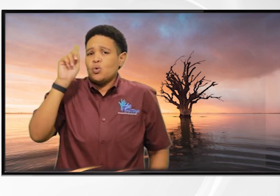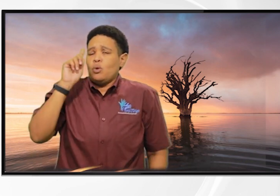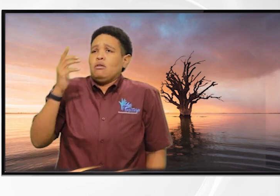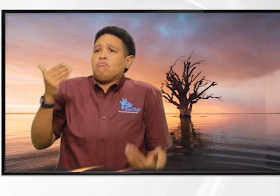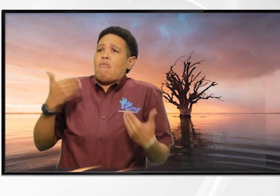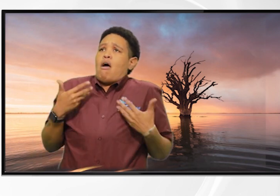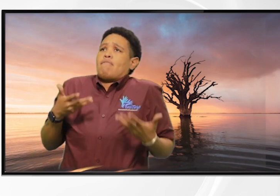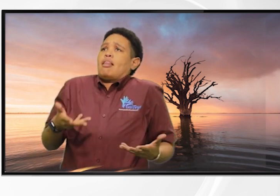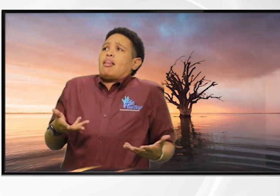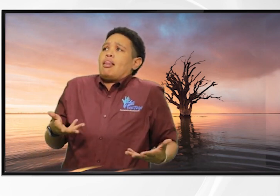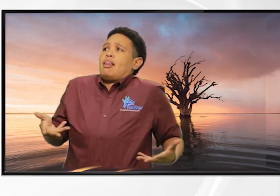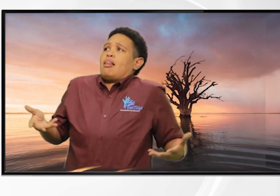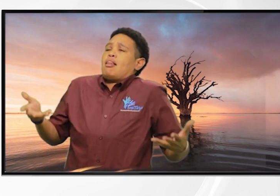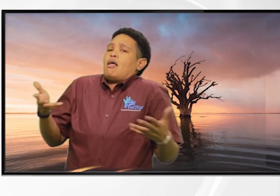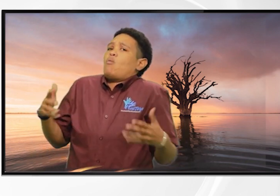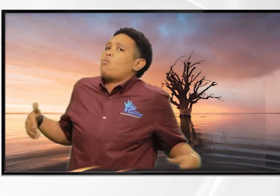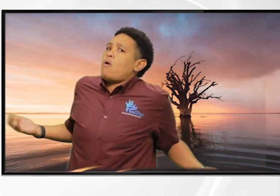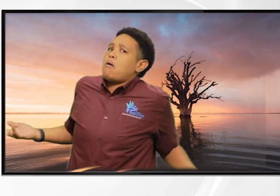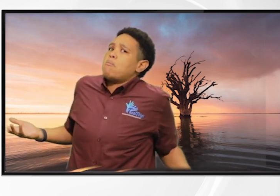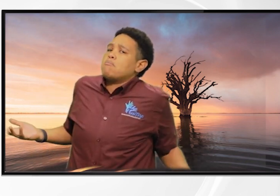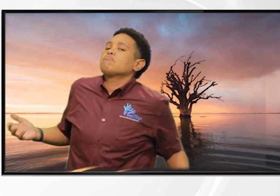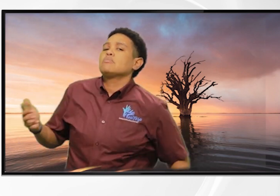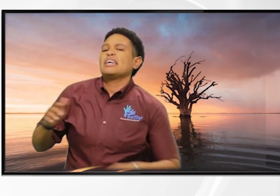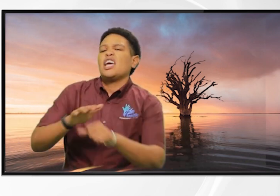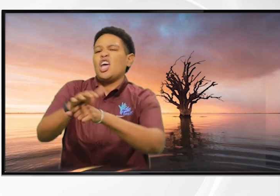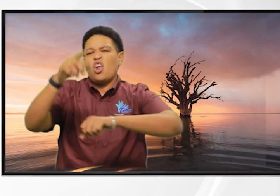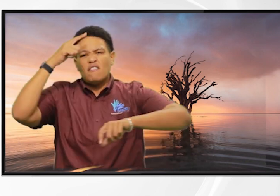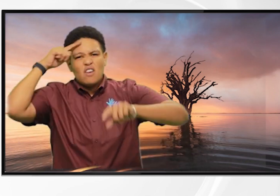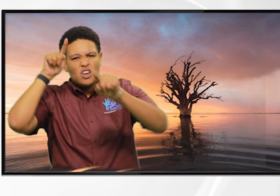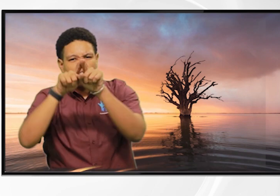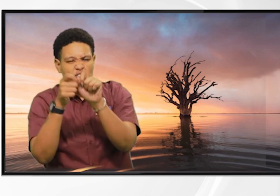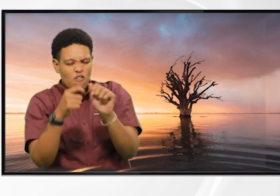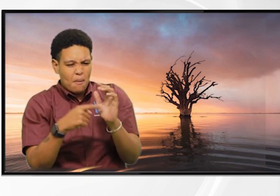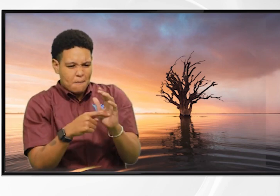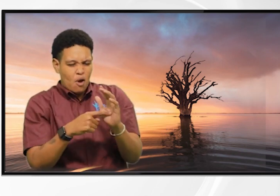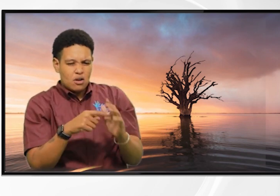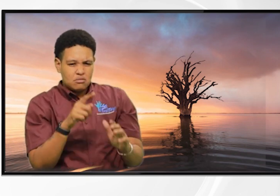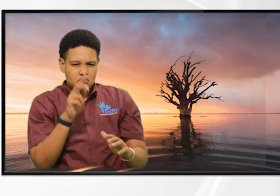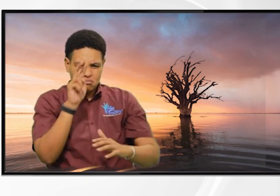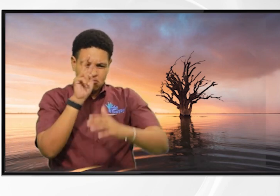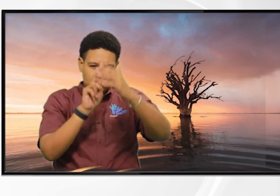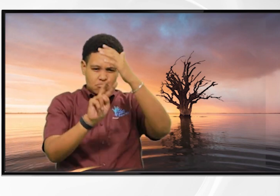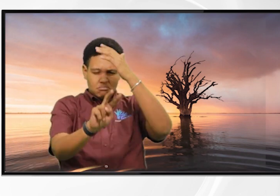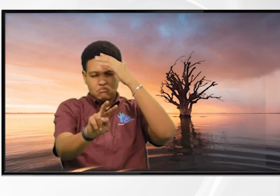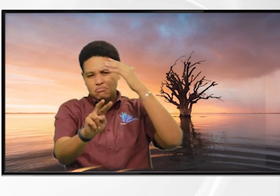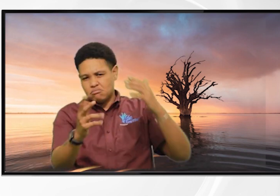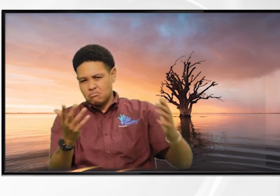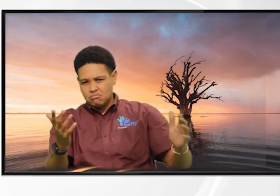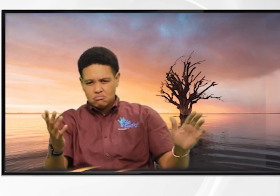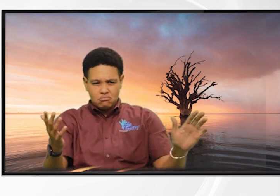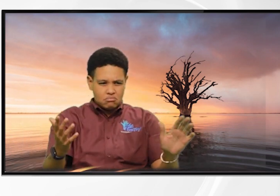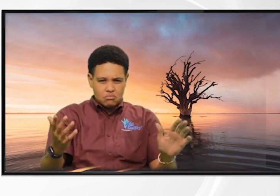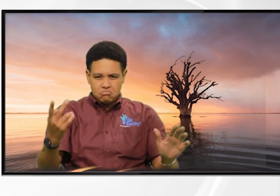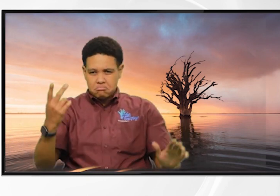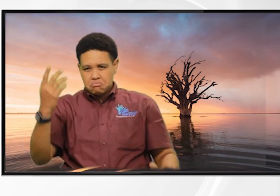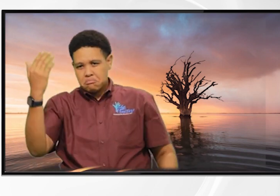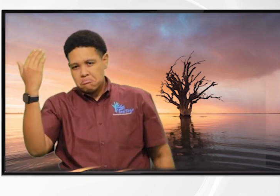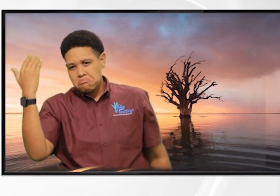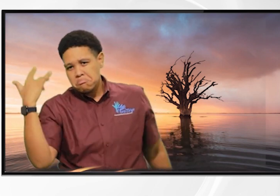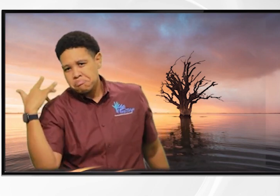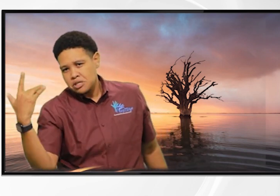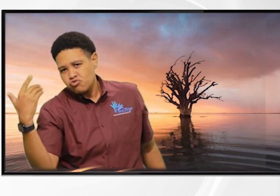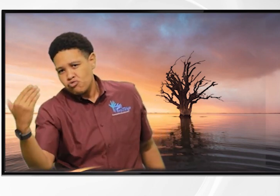bring, there are enough consensus from the model simulations to characterize some of the future trends in